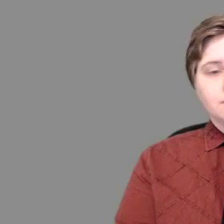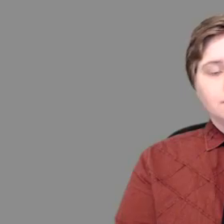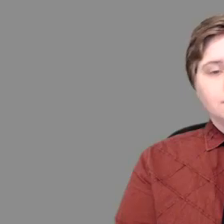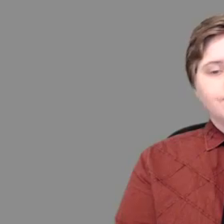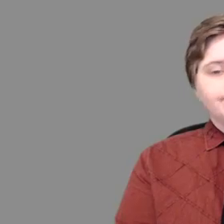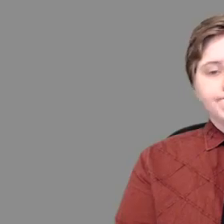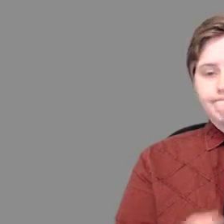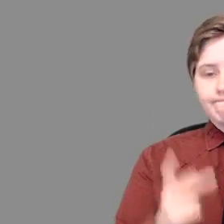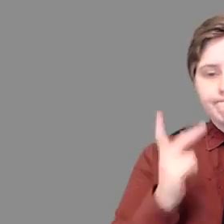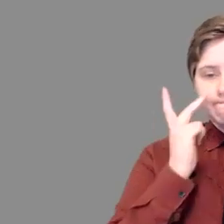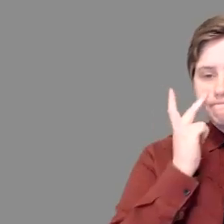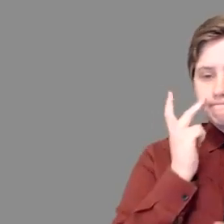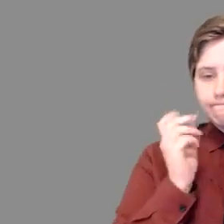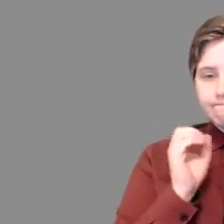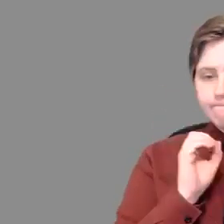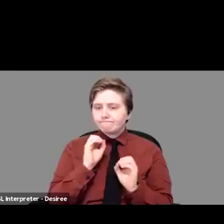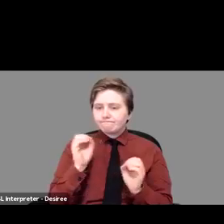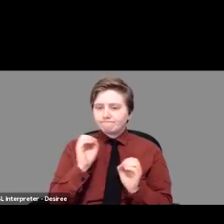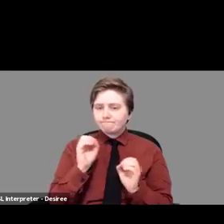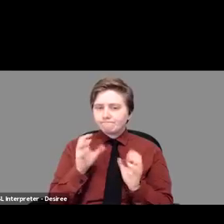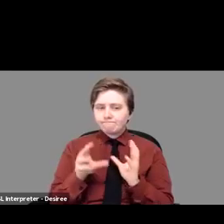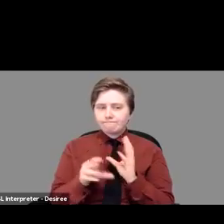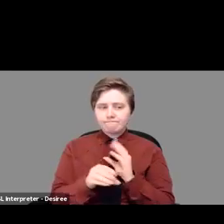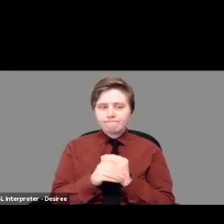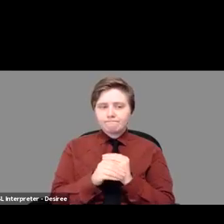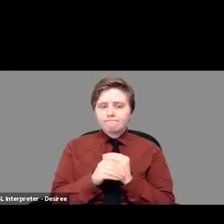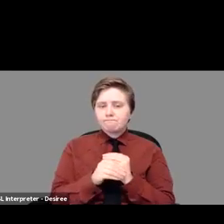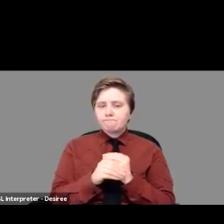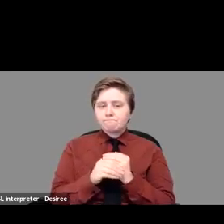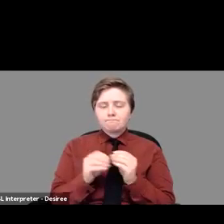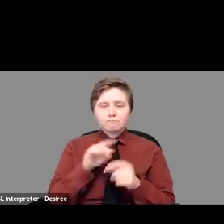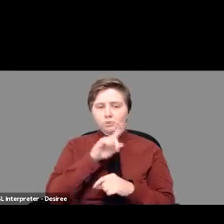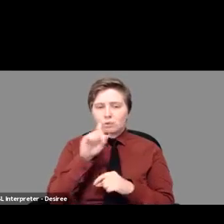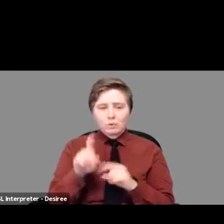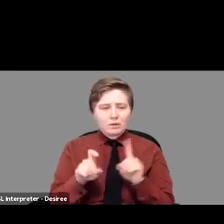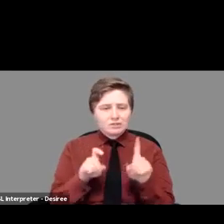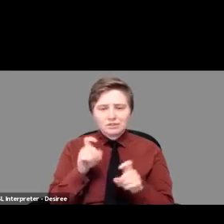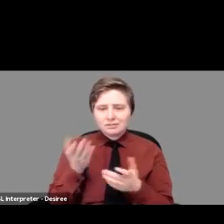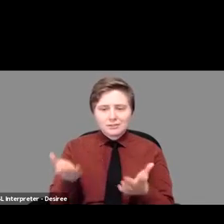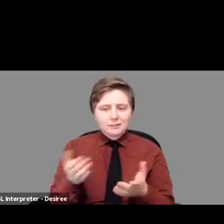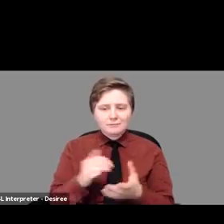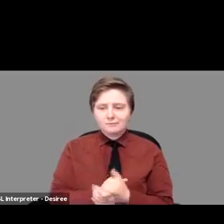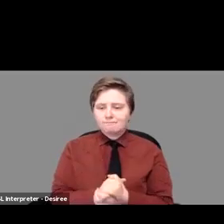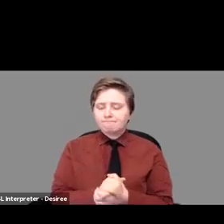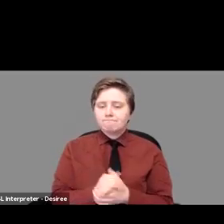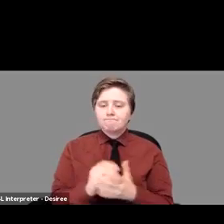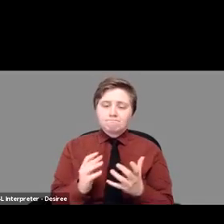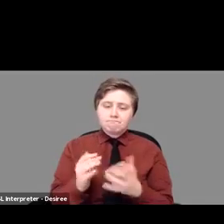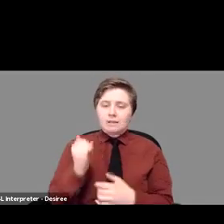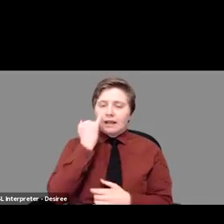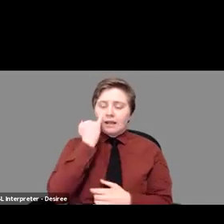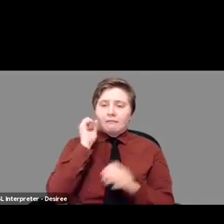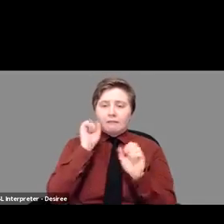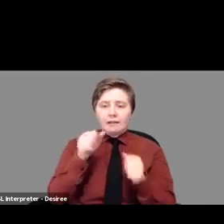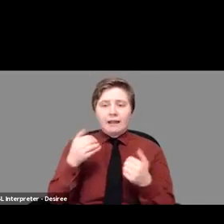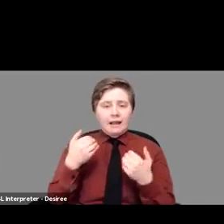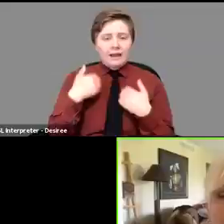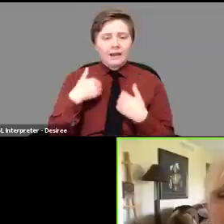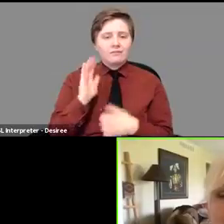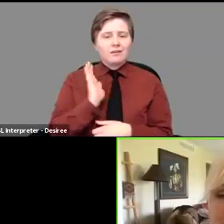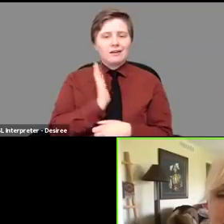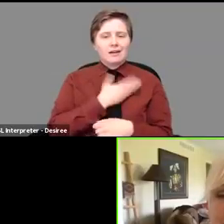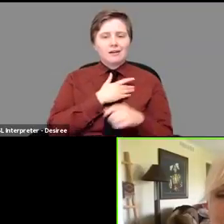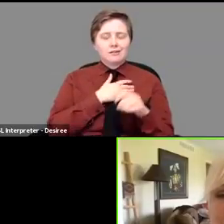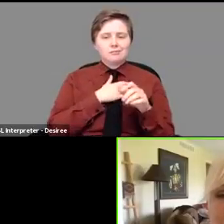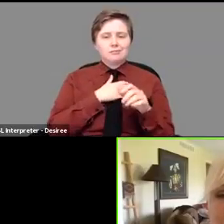And I don't see any additional questions there. So if we could have our all